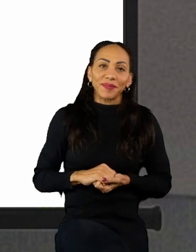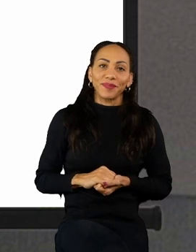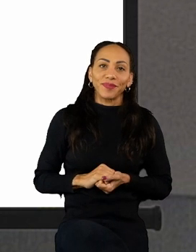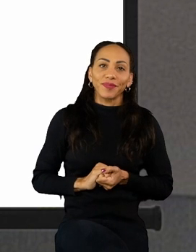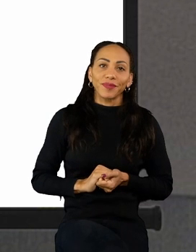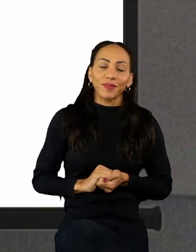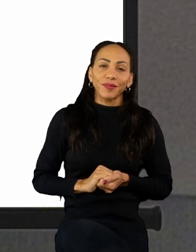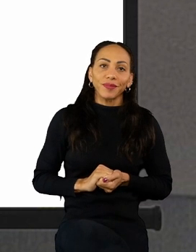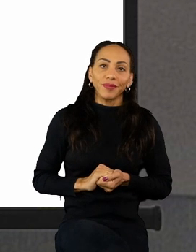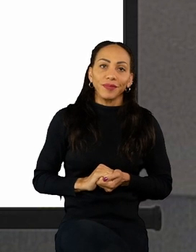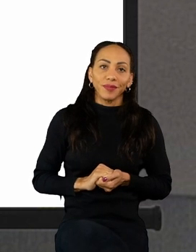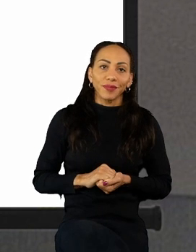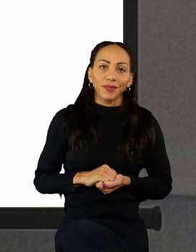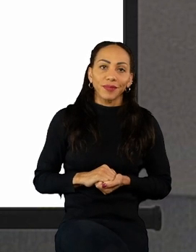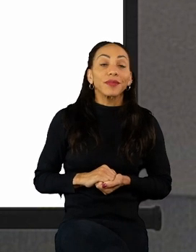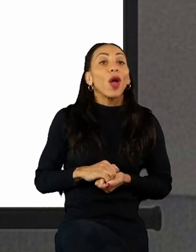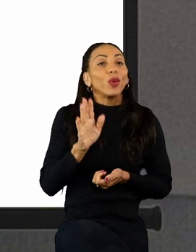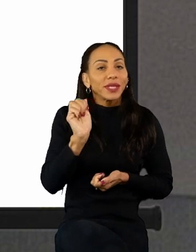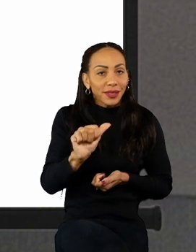What was it?